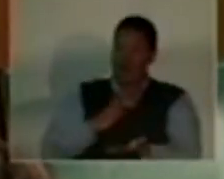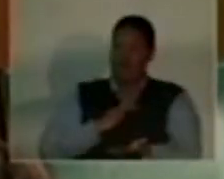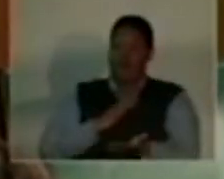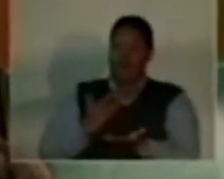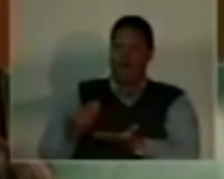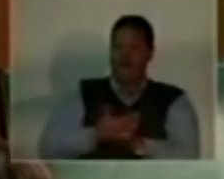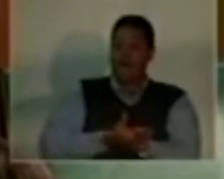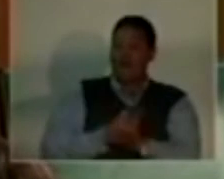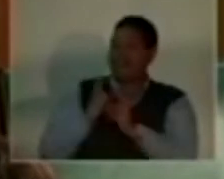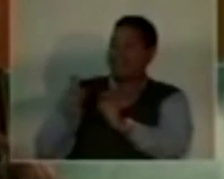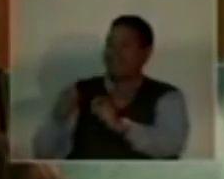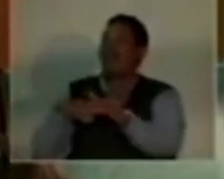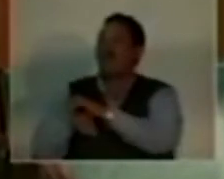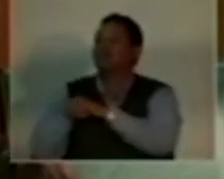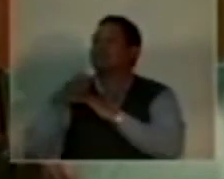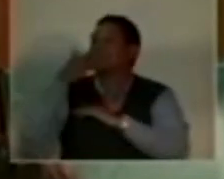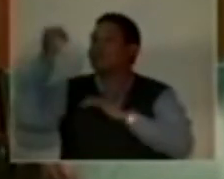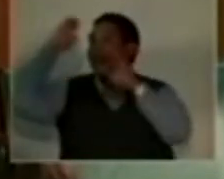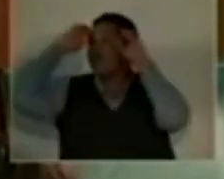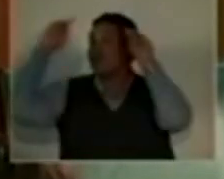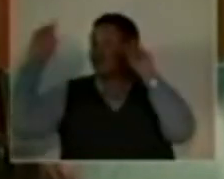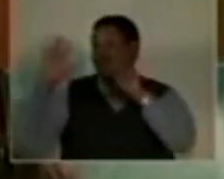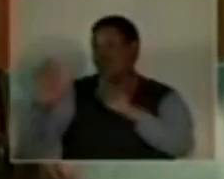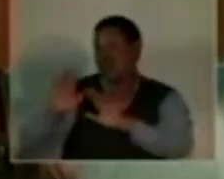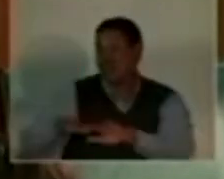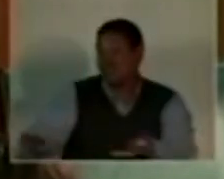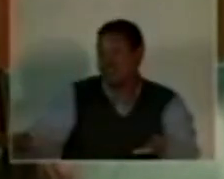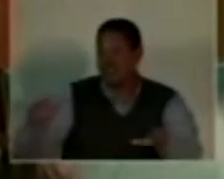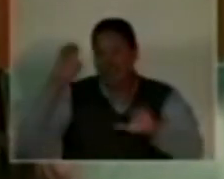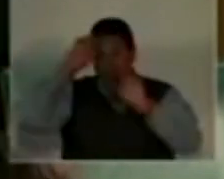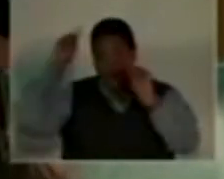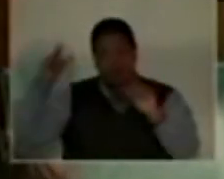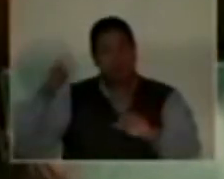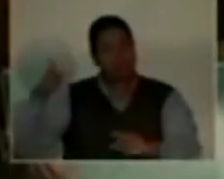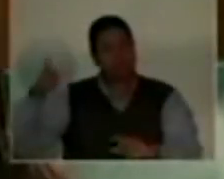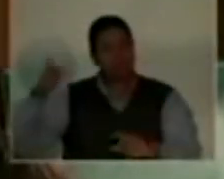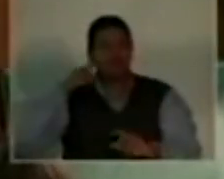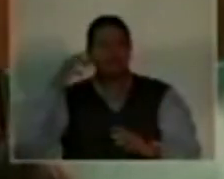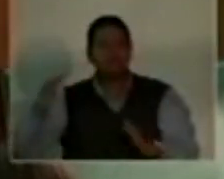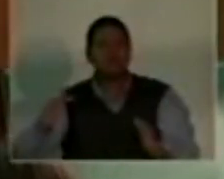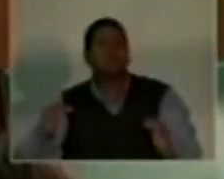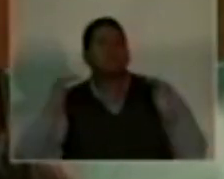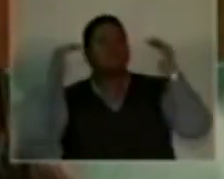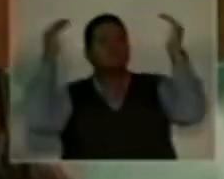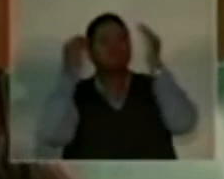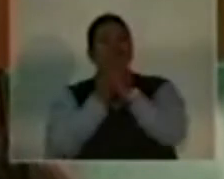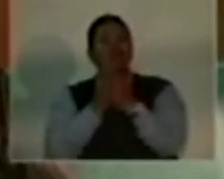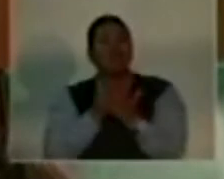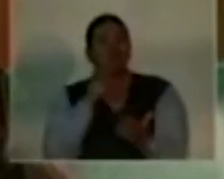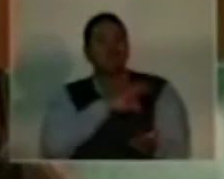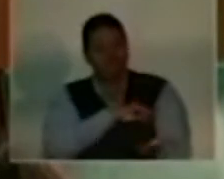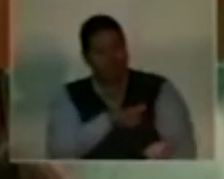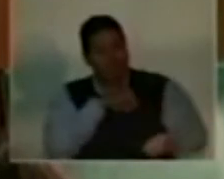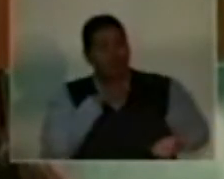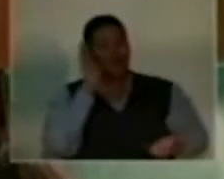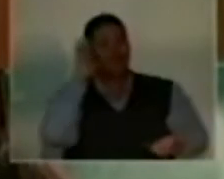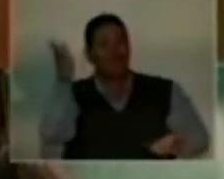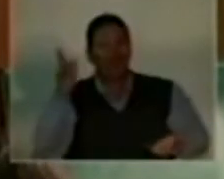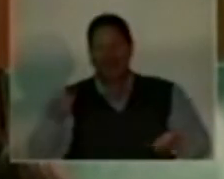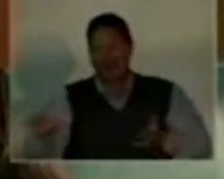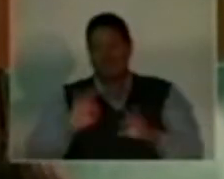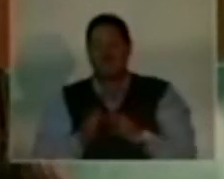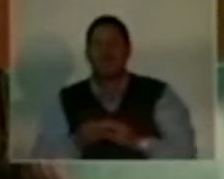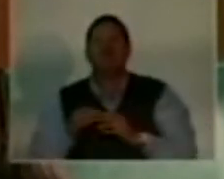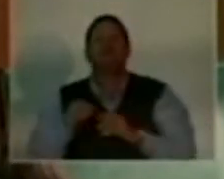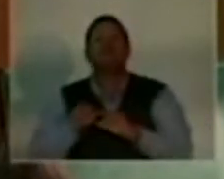access to better education. Your children get access to better education, they get access to higher incomes, and then it goes on for them.